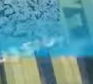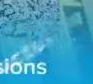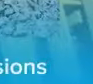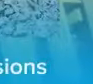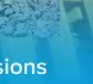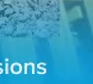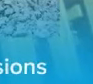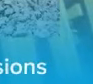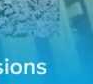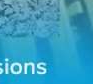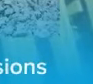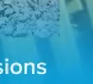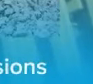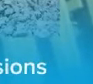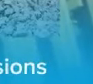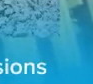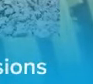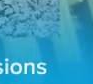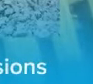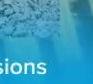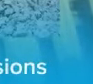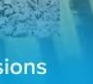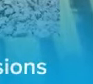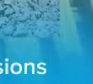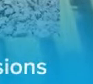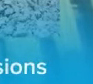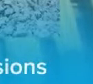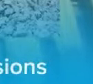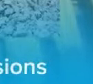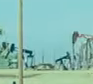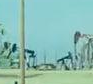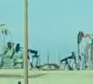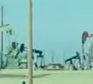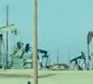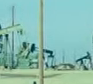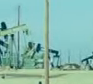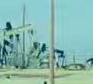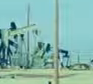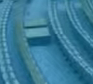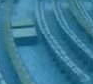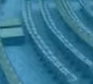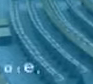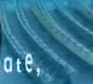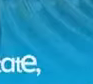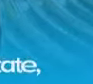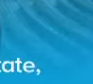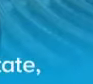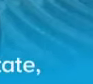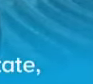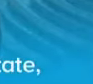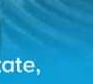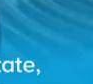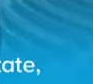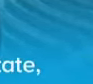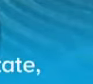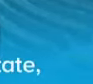and participate in open plenary discussions on finance, bilateral trade, infrastructure, extractives and their challenges before the heads